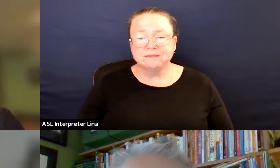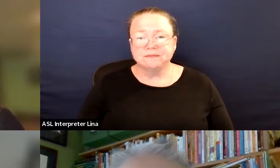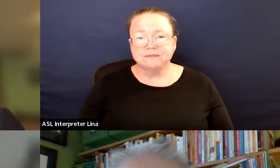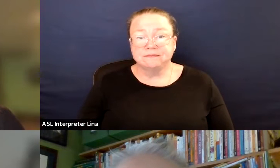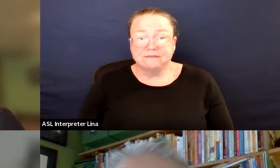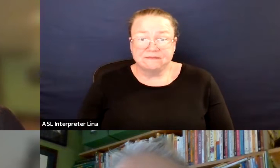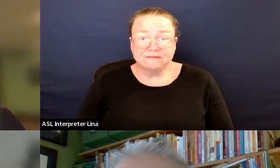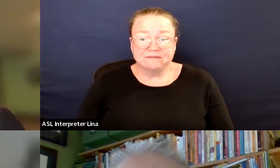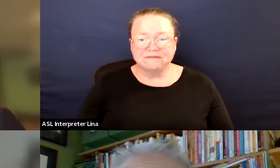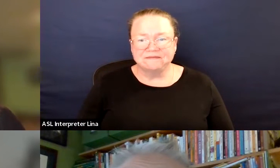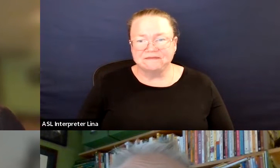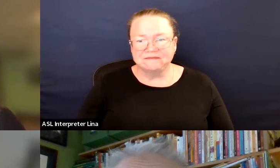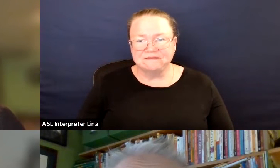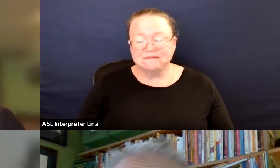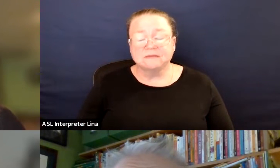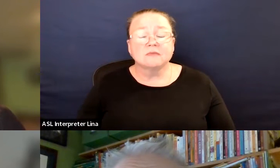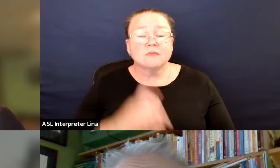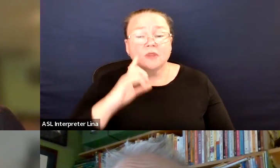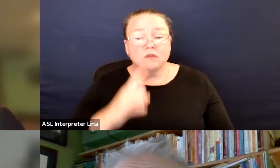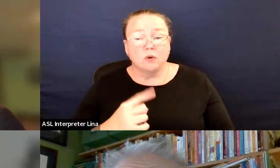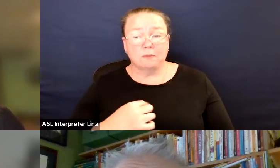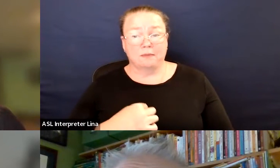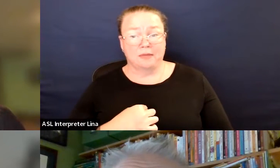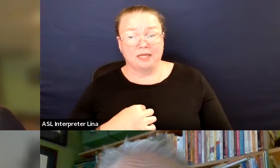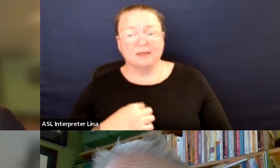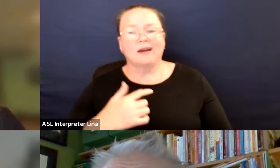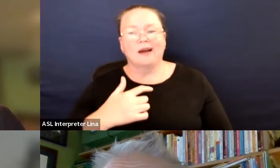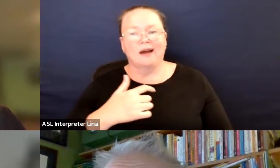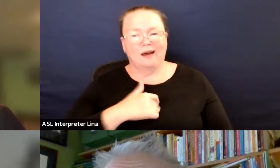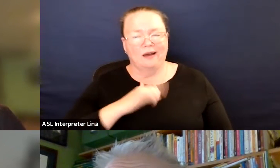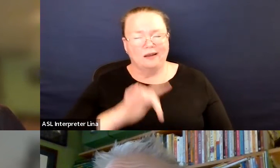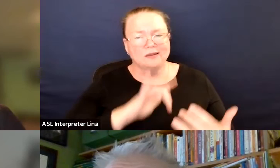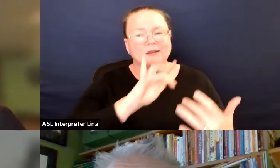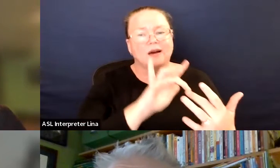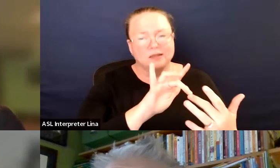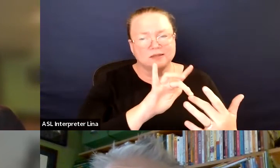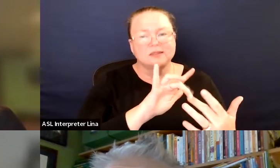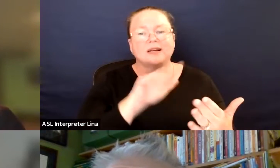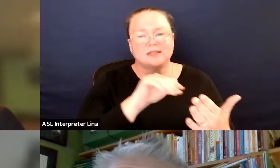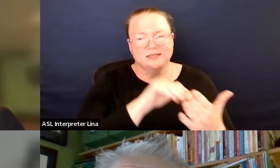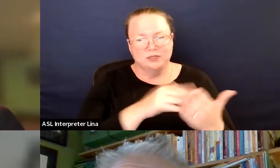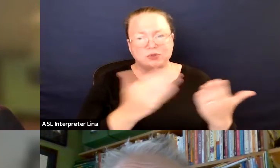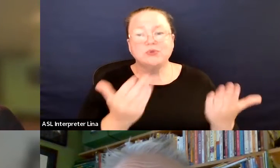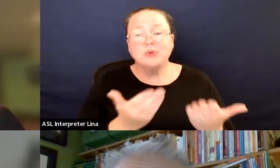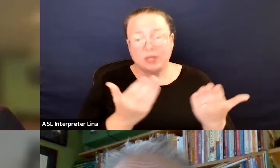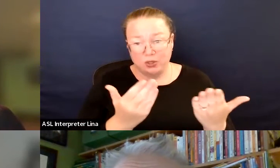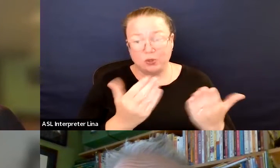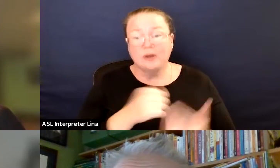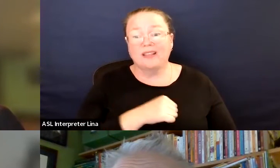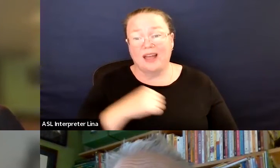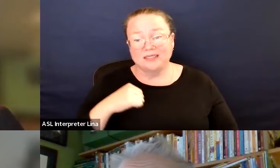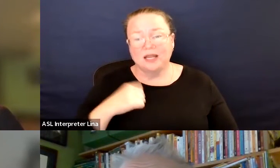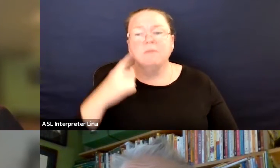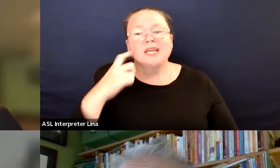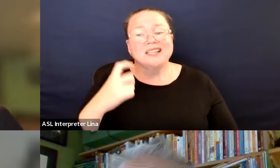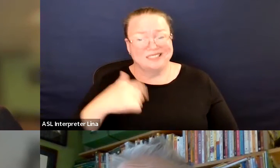So, well, for me, I contacted the center here in Atlanta because